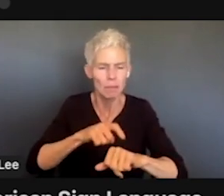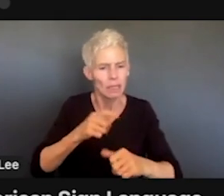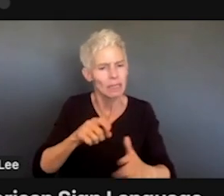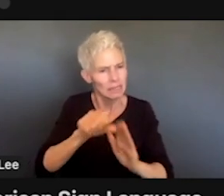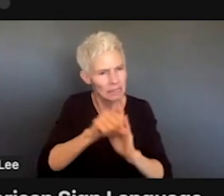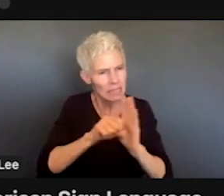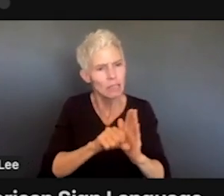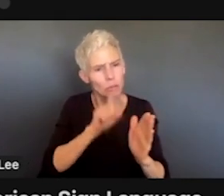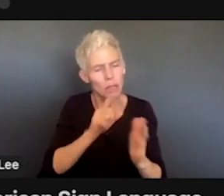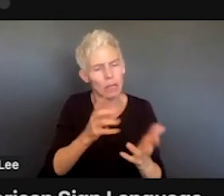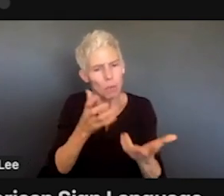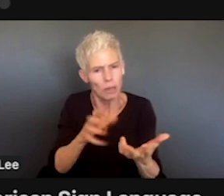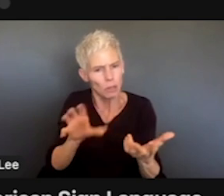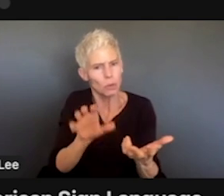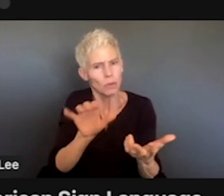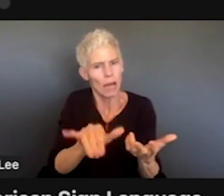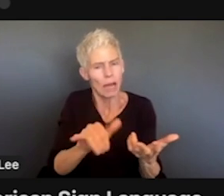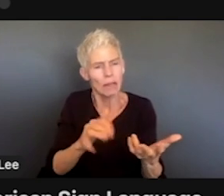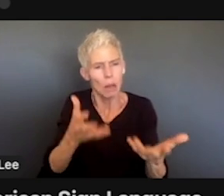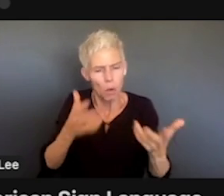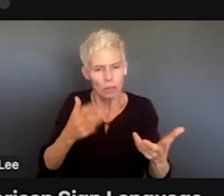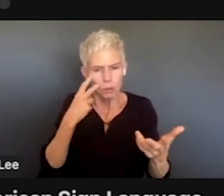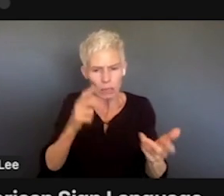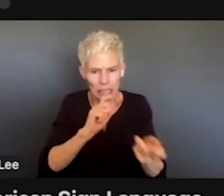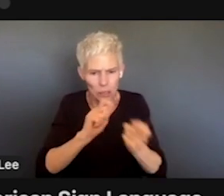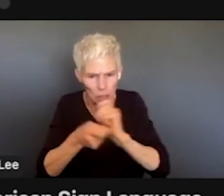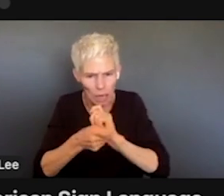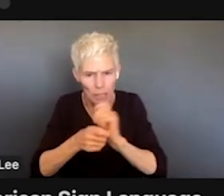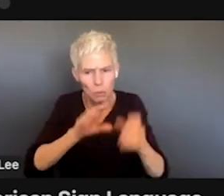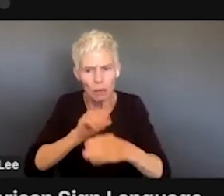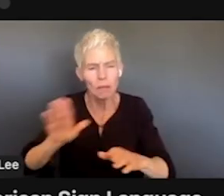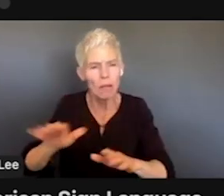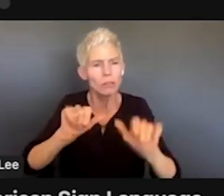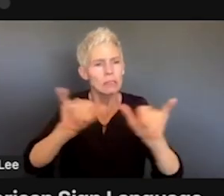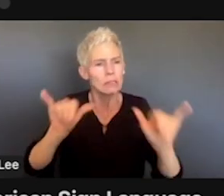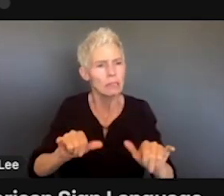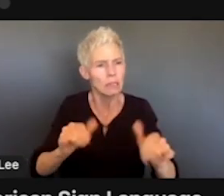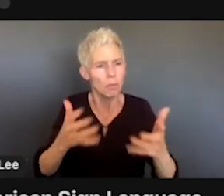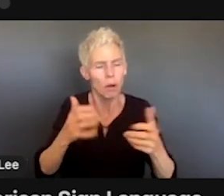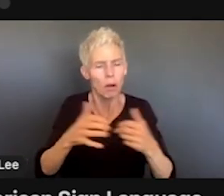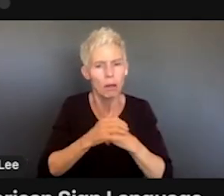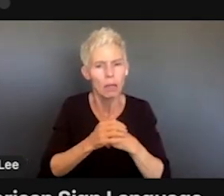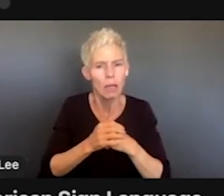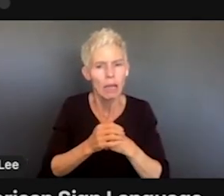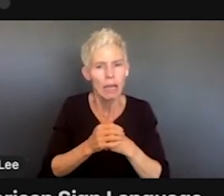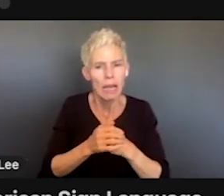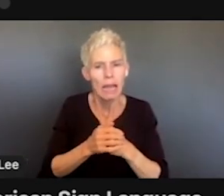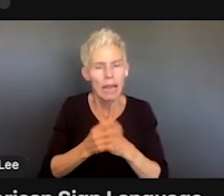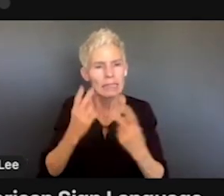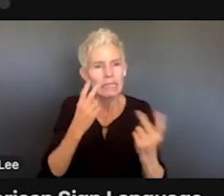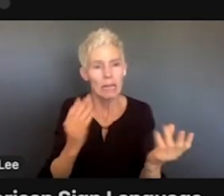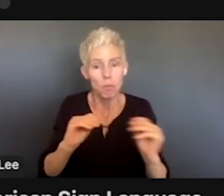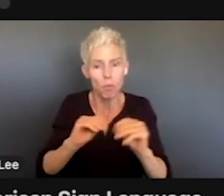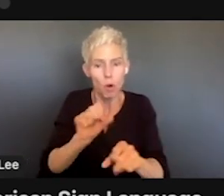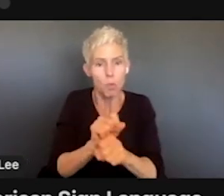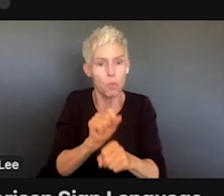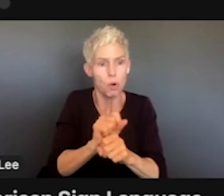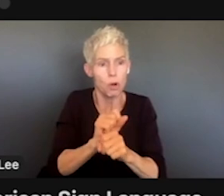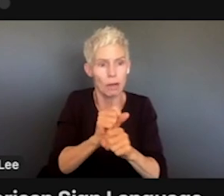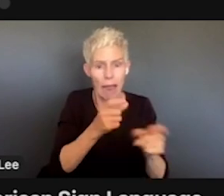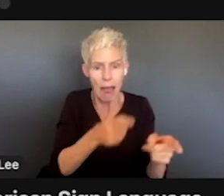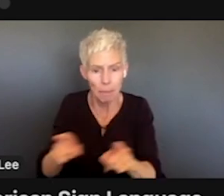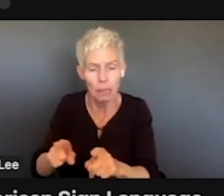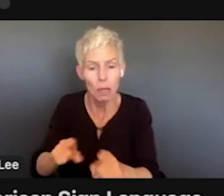to do. They wanted to have changes in their system and see more of the work being done in the